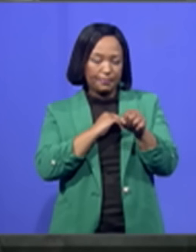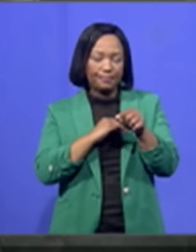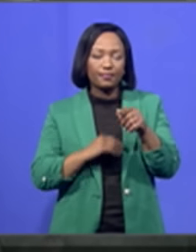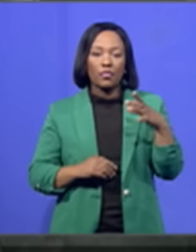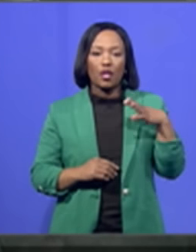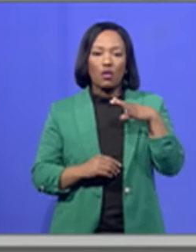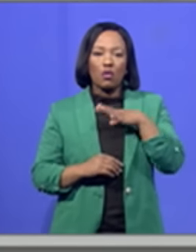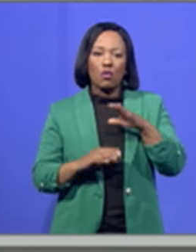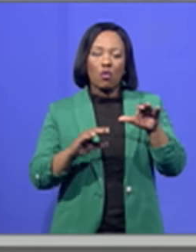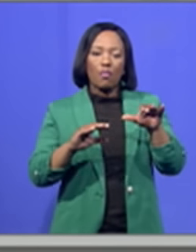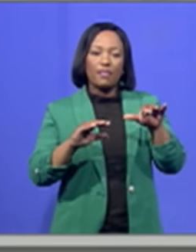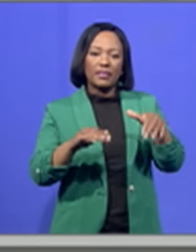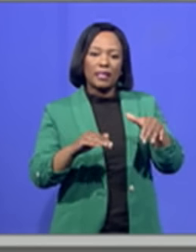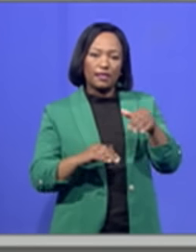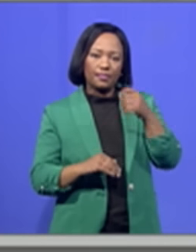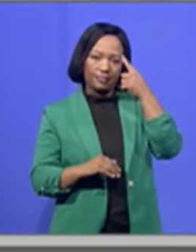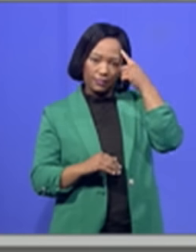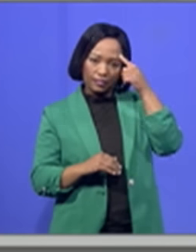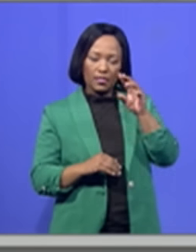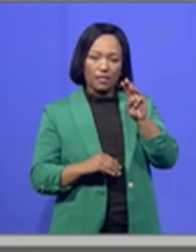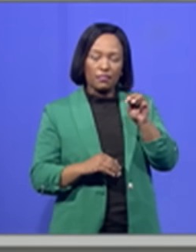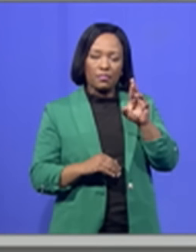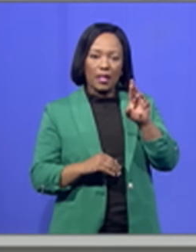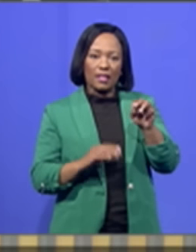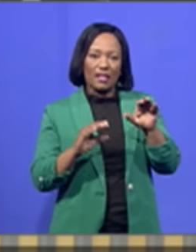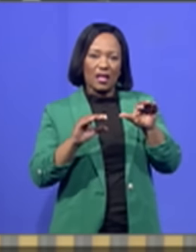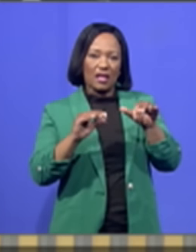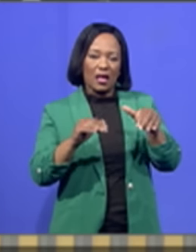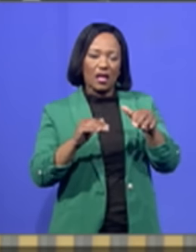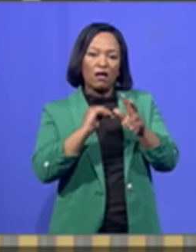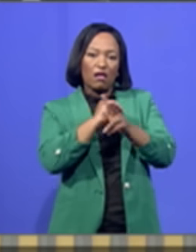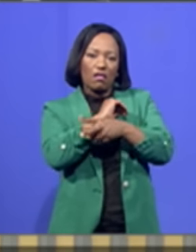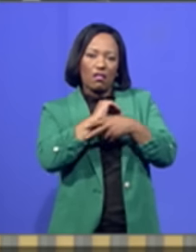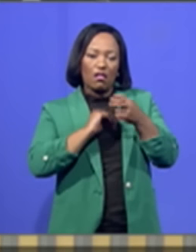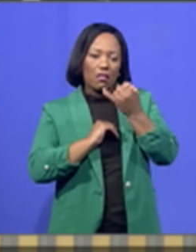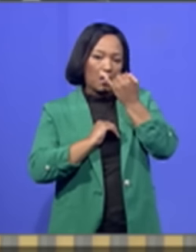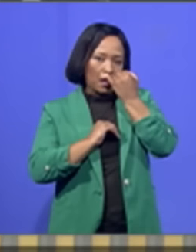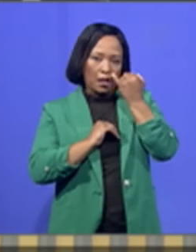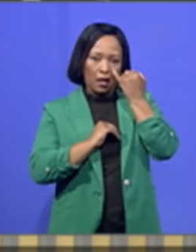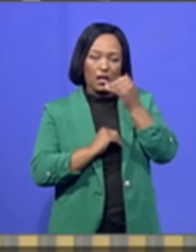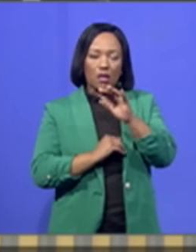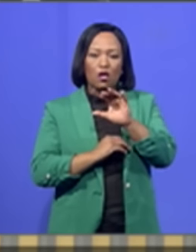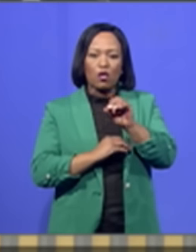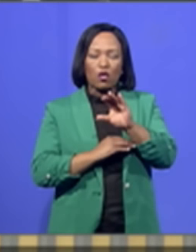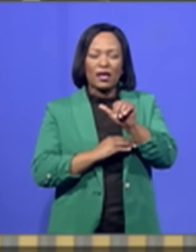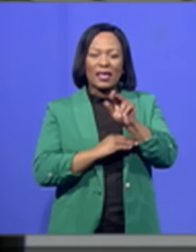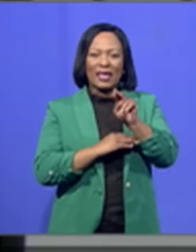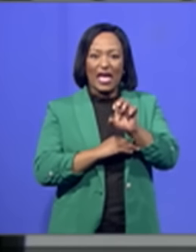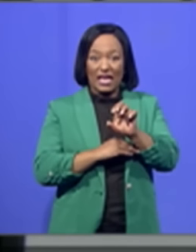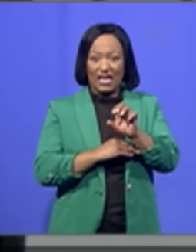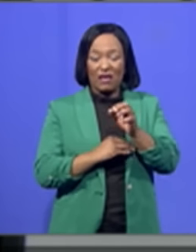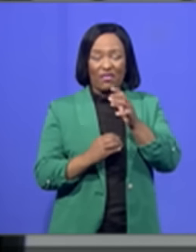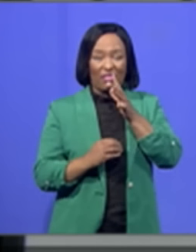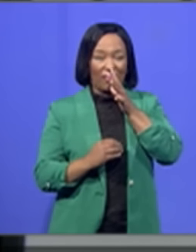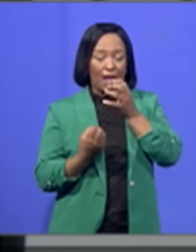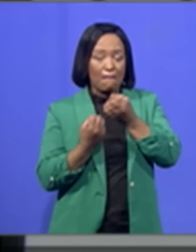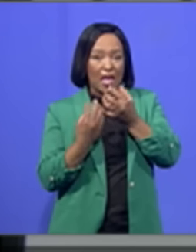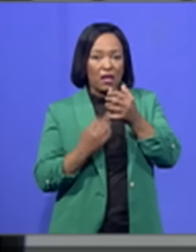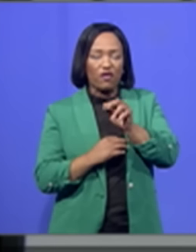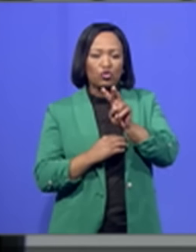Komišene ya Matlanga e kwele gore ba gononela phokong ya molato wa go utswiwa ga diokobatši tša mohuta wa cocaine tša go balela go diranta tše dimilione tše 200 ka